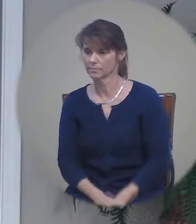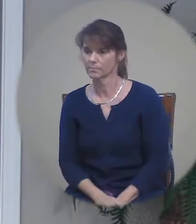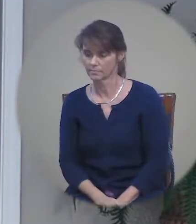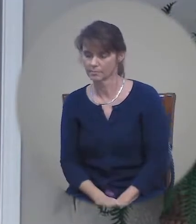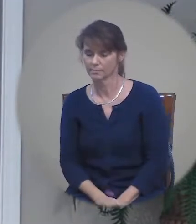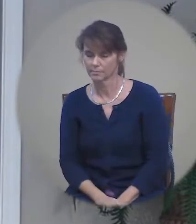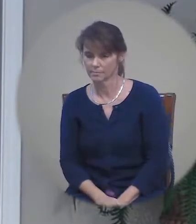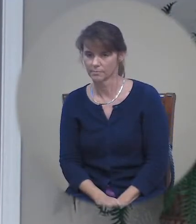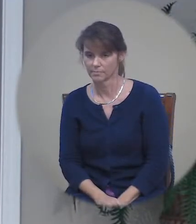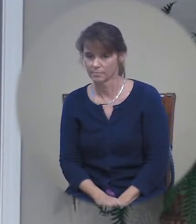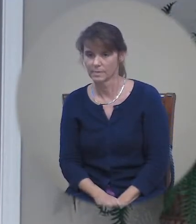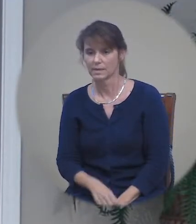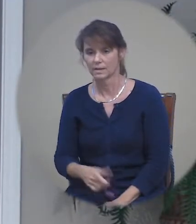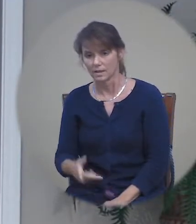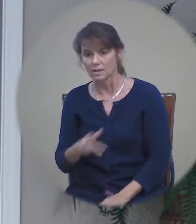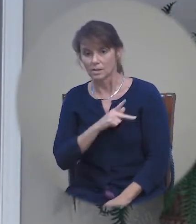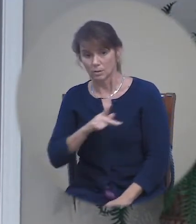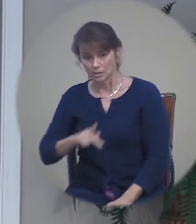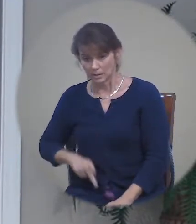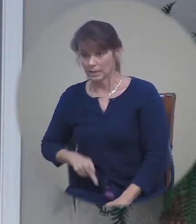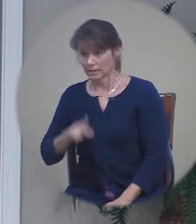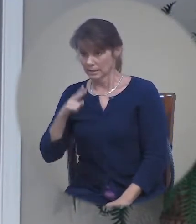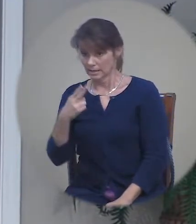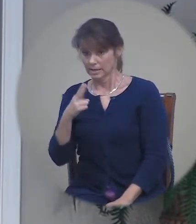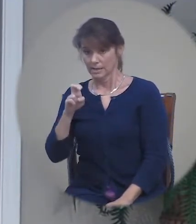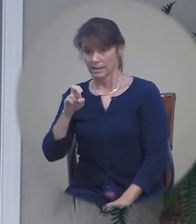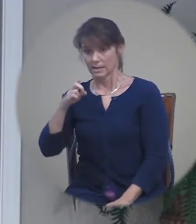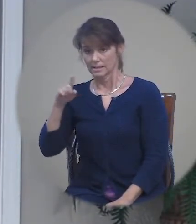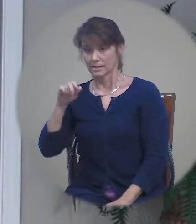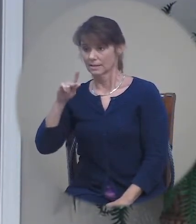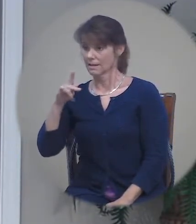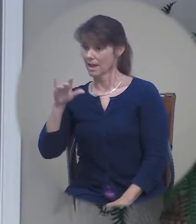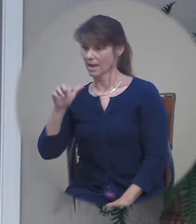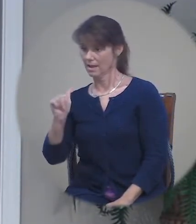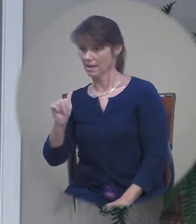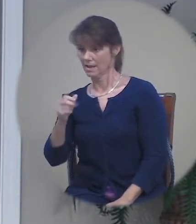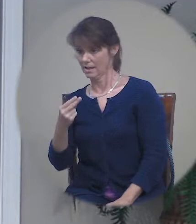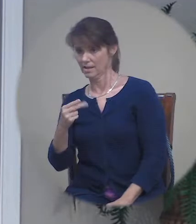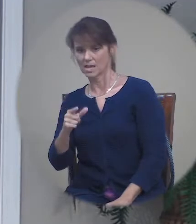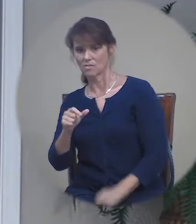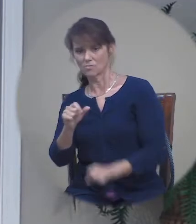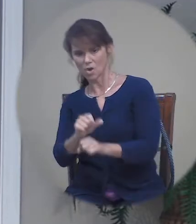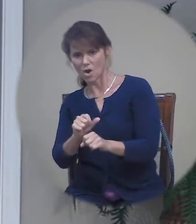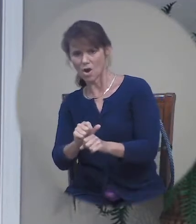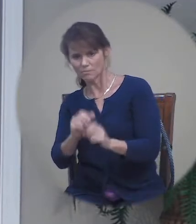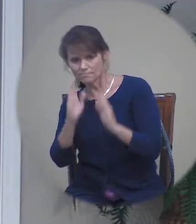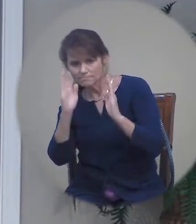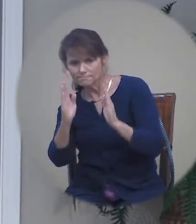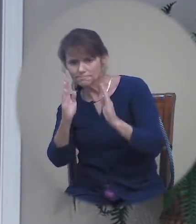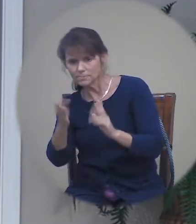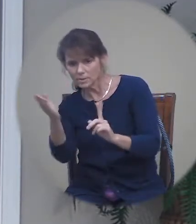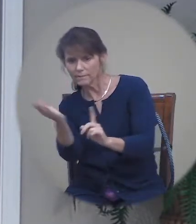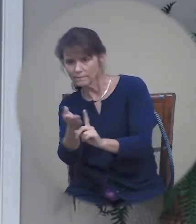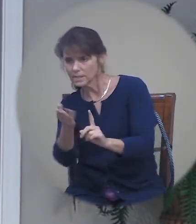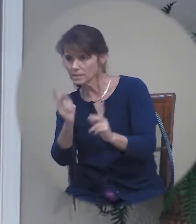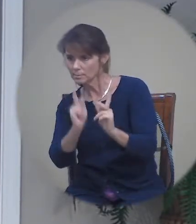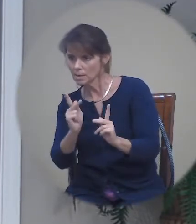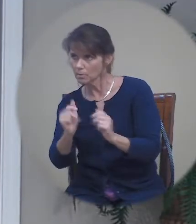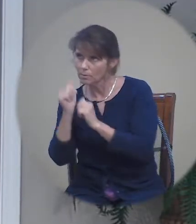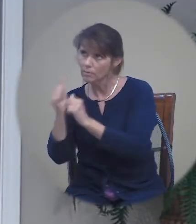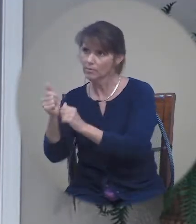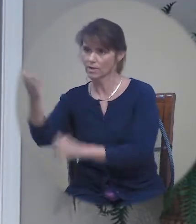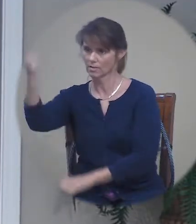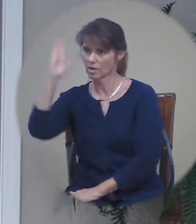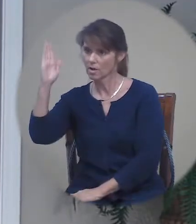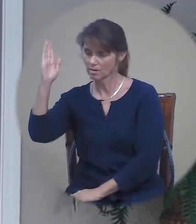like Hezekiah trying to get the people to obey the Lord. So it's just reminding us where we are in history and